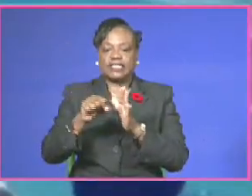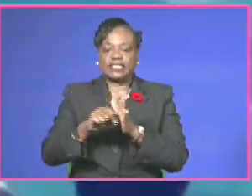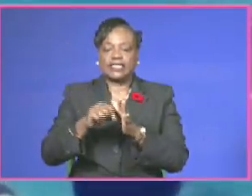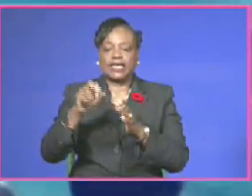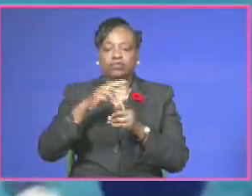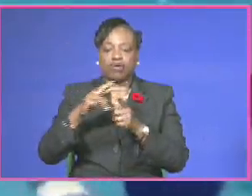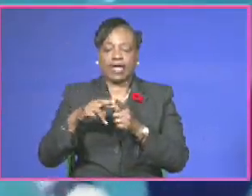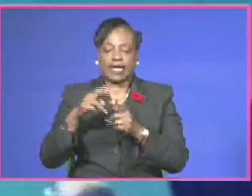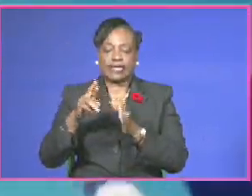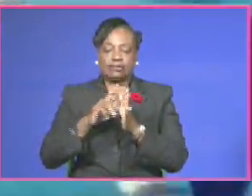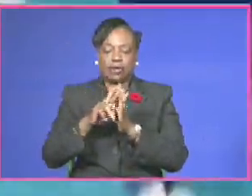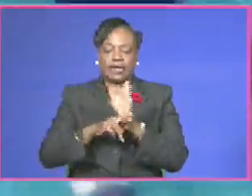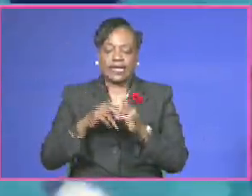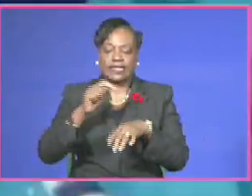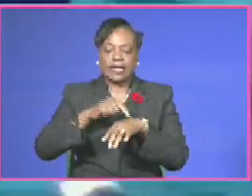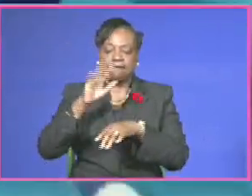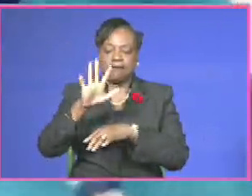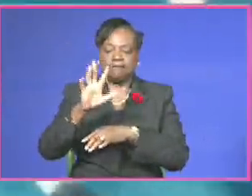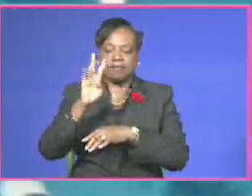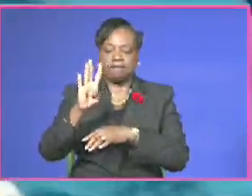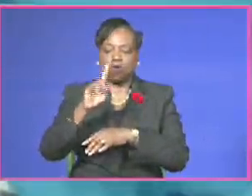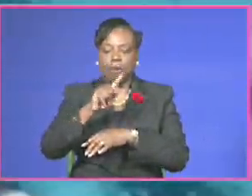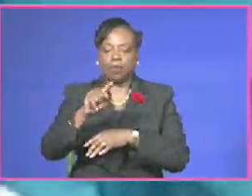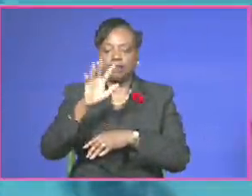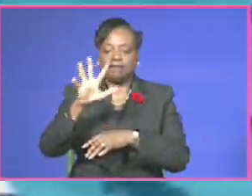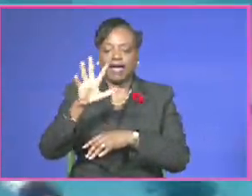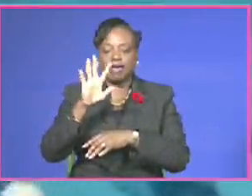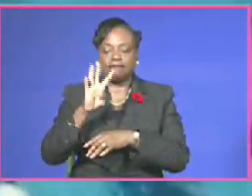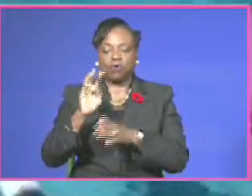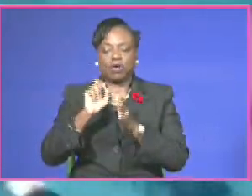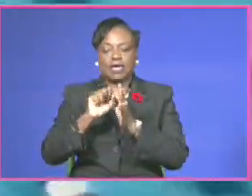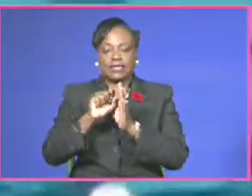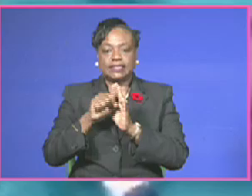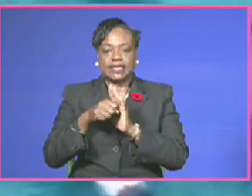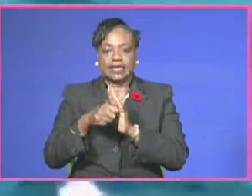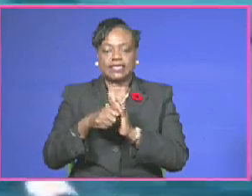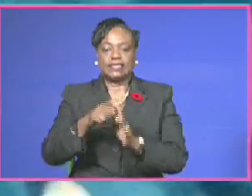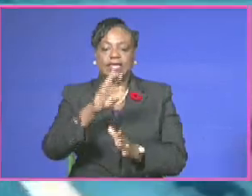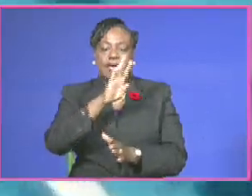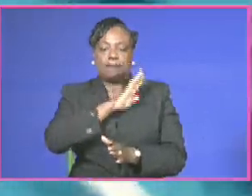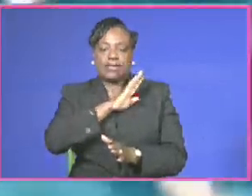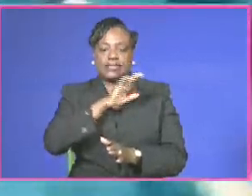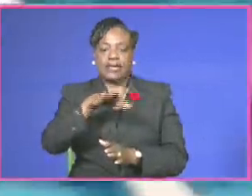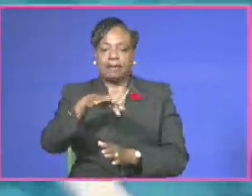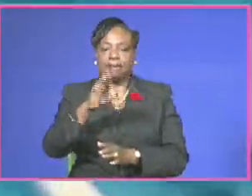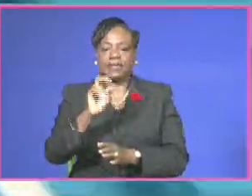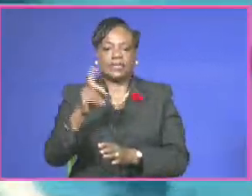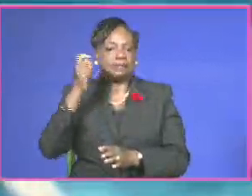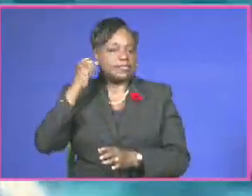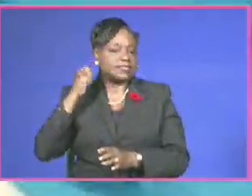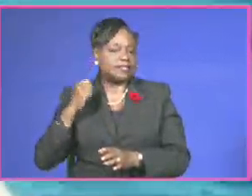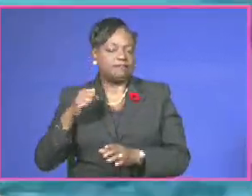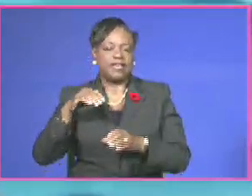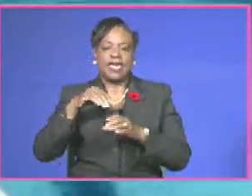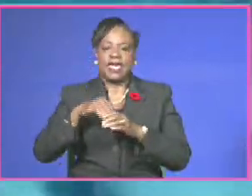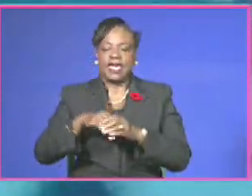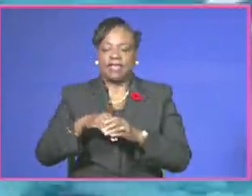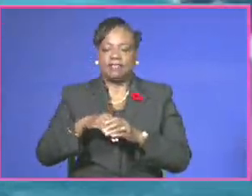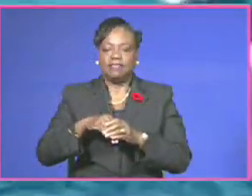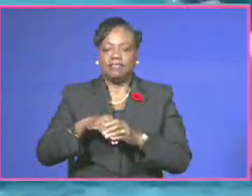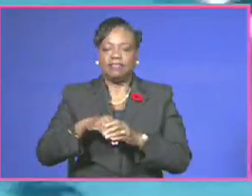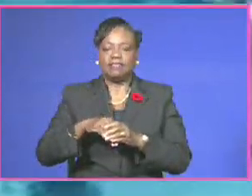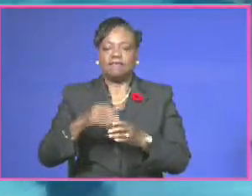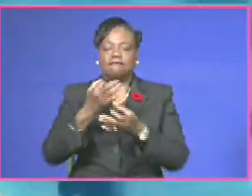54.33 seconds. His time, 54.54 seconds. Bastian also picked up silver in the 50-yard free in a time